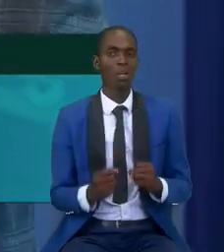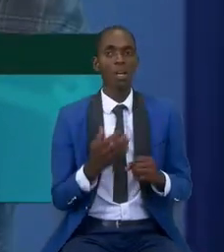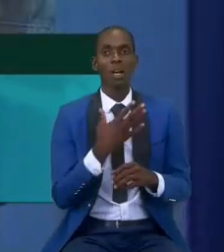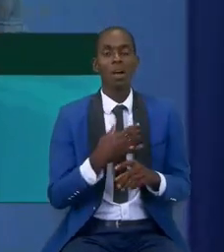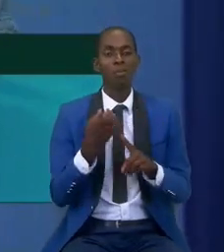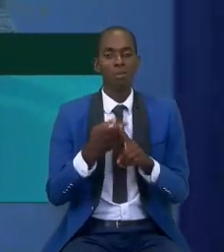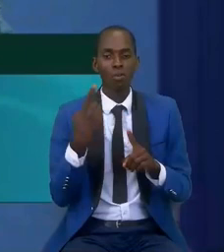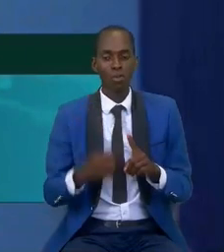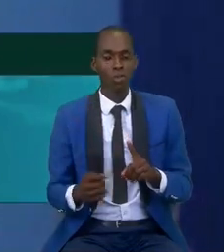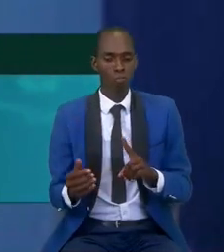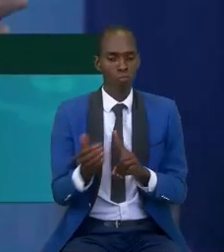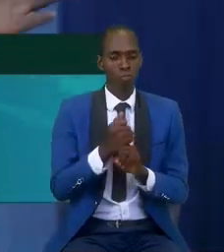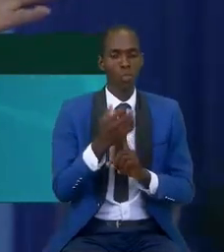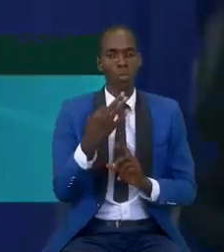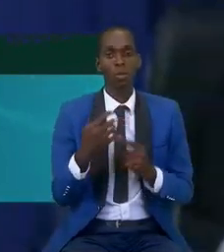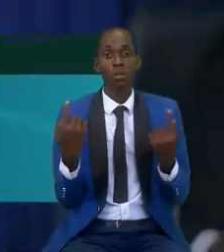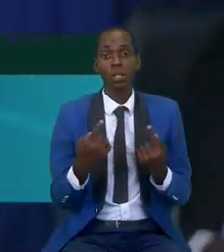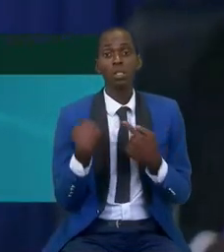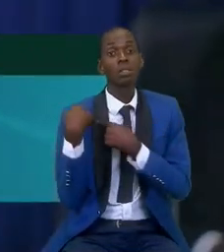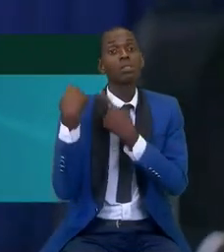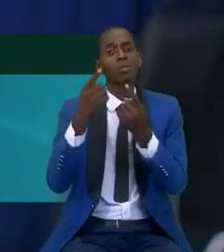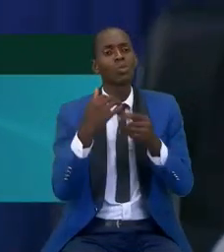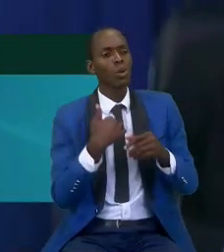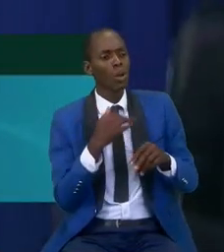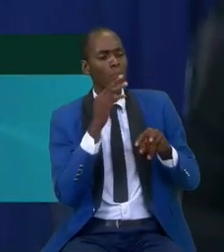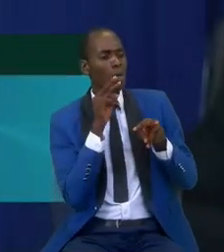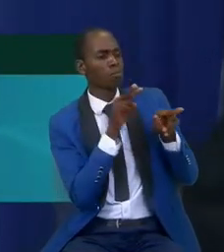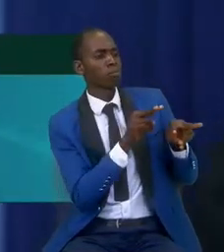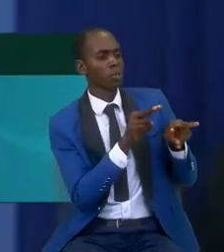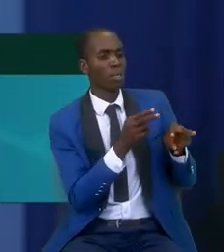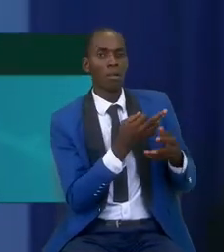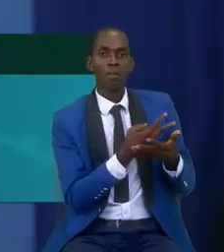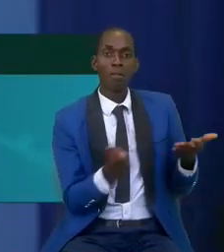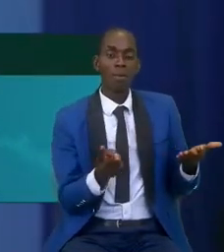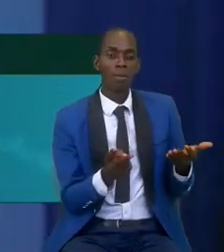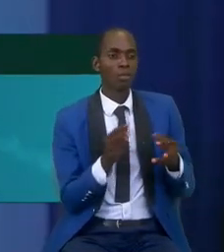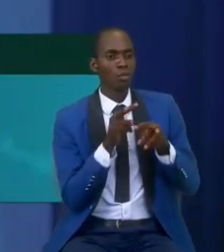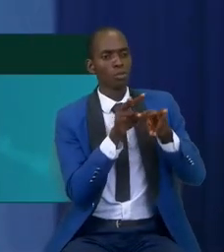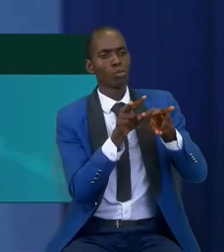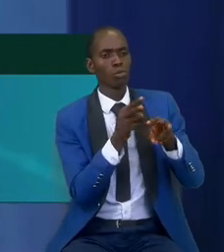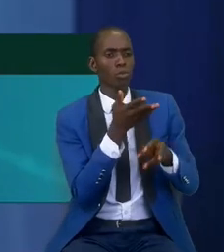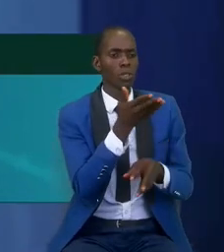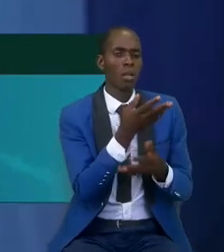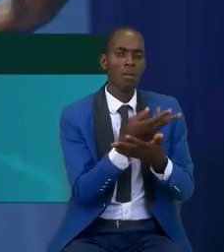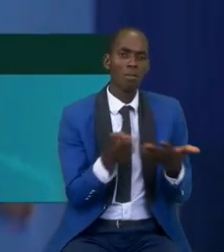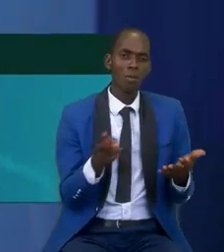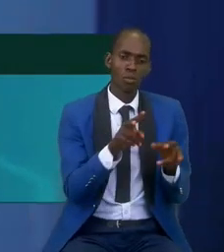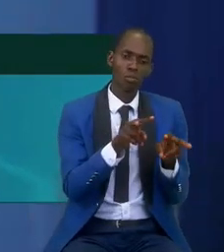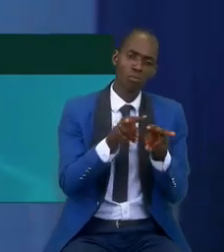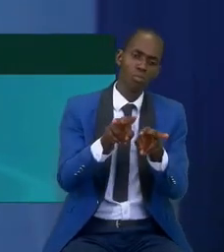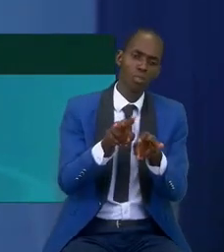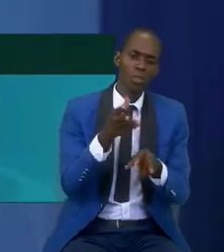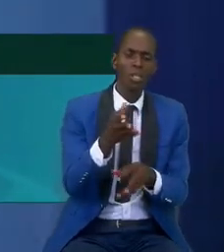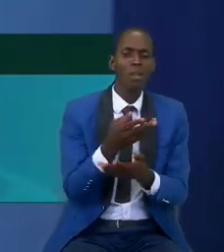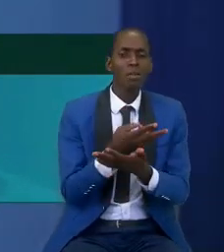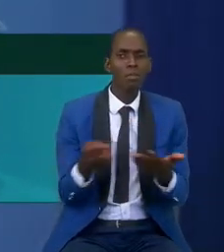feels you have looked there it failed you have looked there it feels you have looked at yourself and you have looked at resolutions so